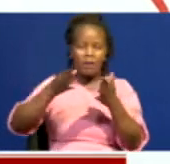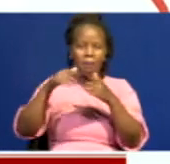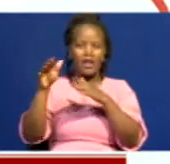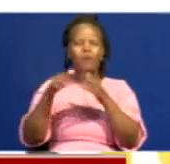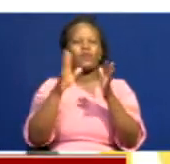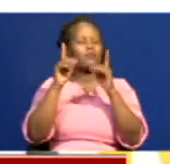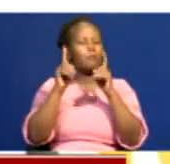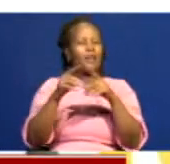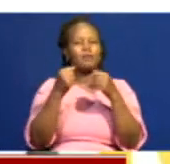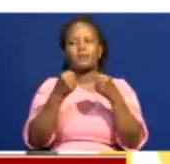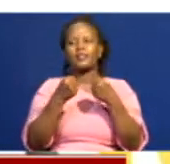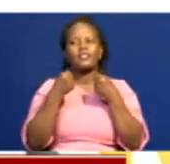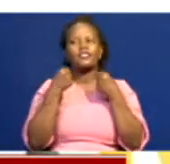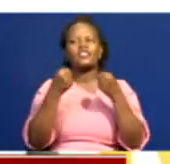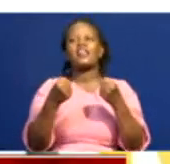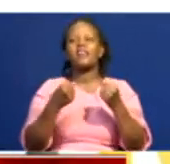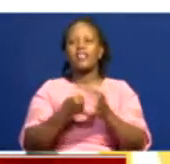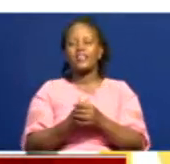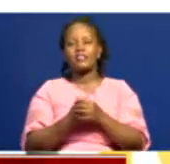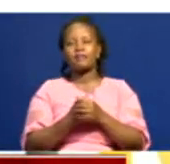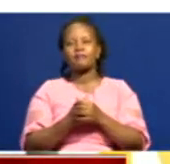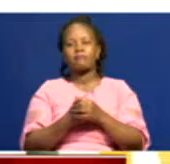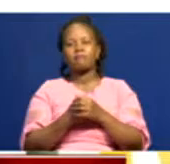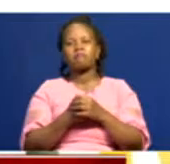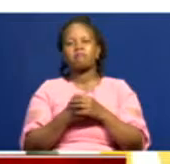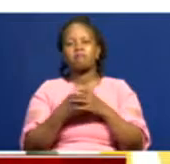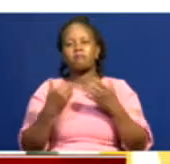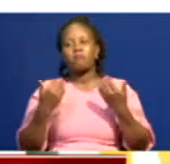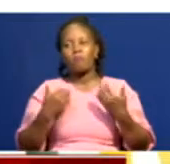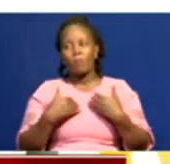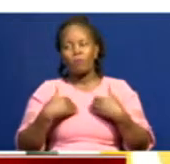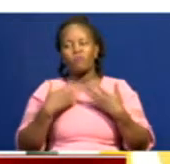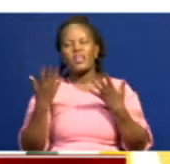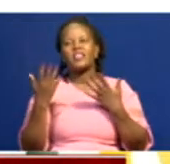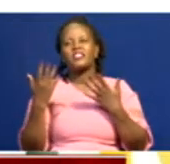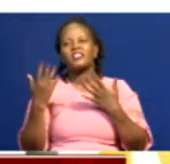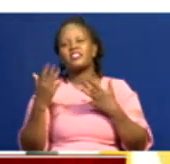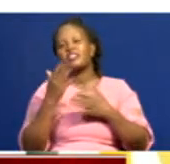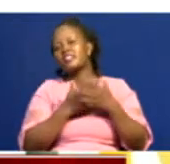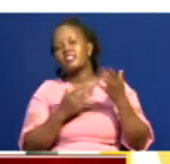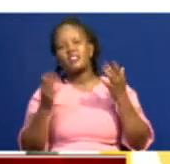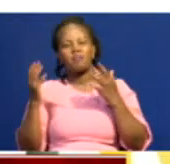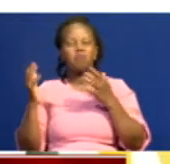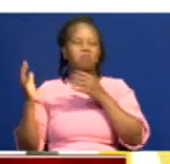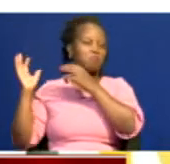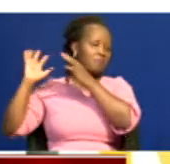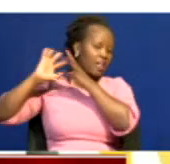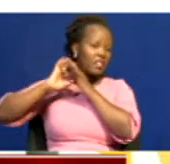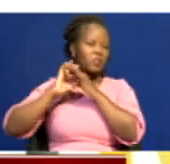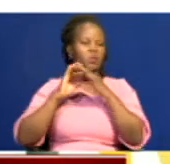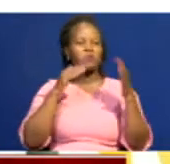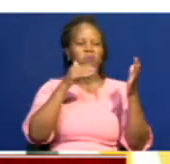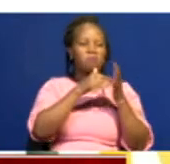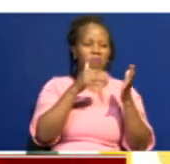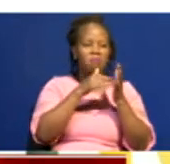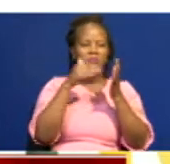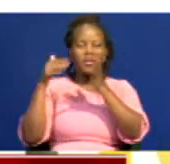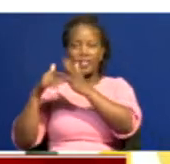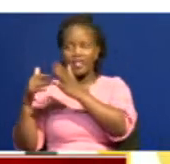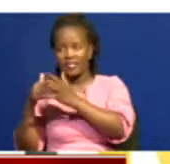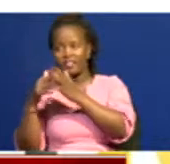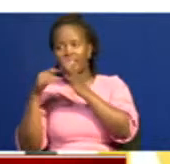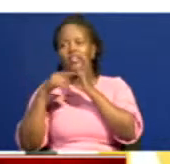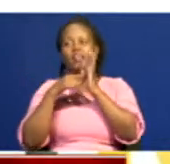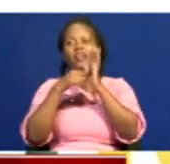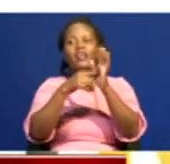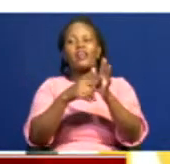be strengthened. An issue of cultural hindrances, and especially again